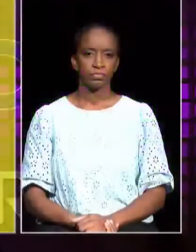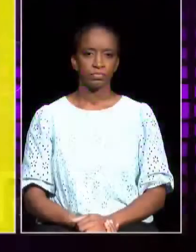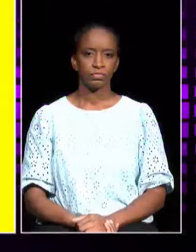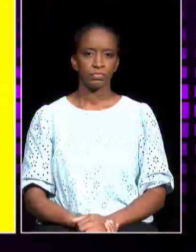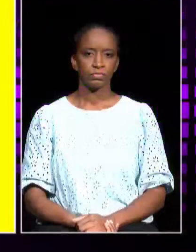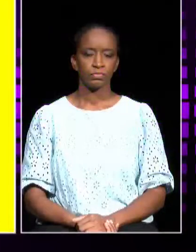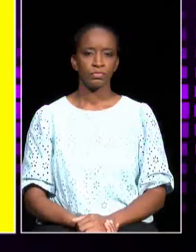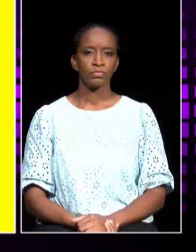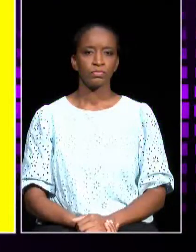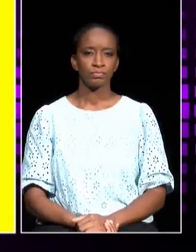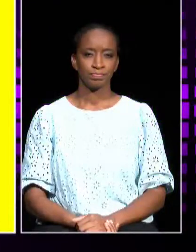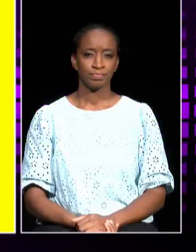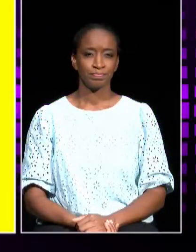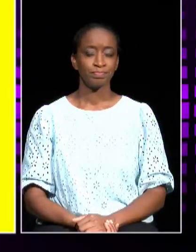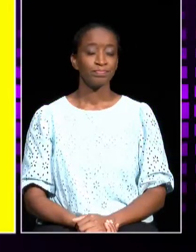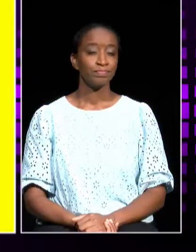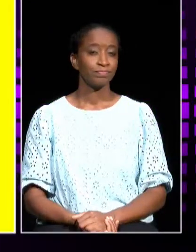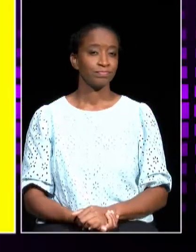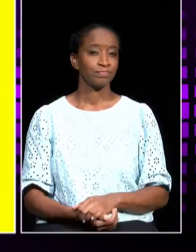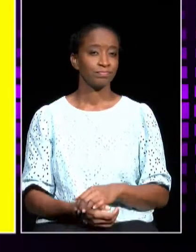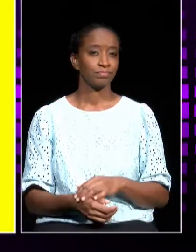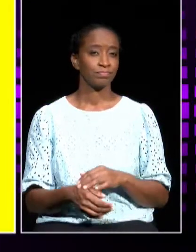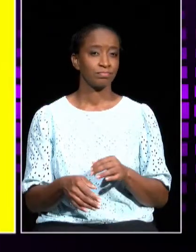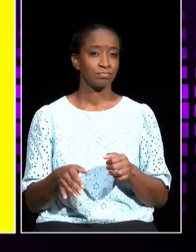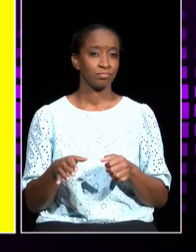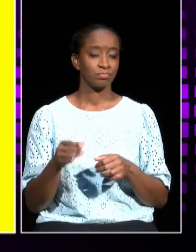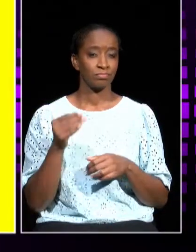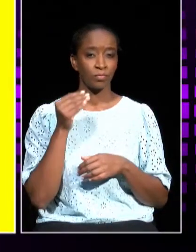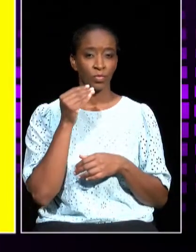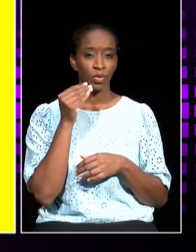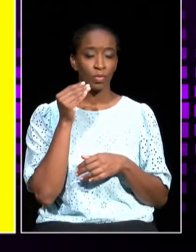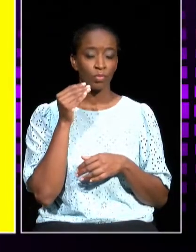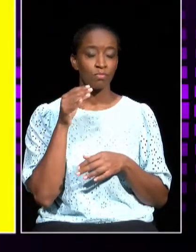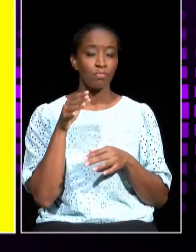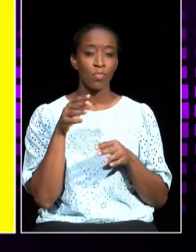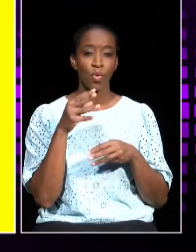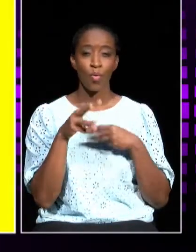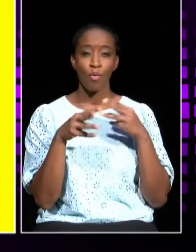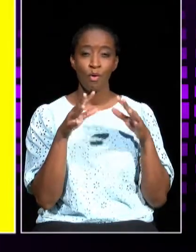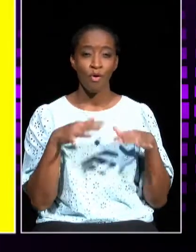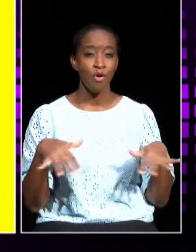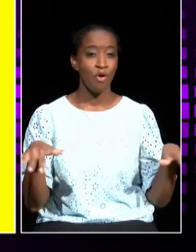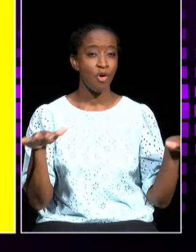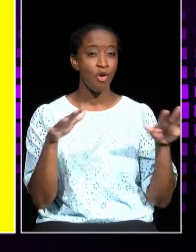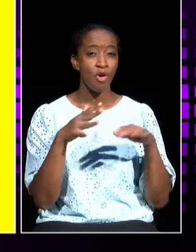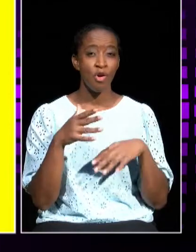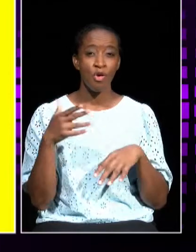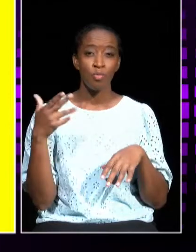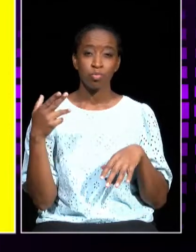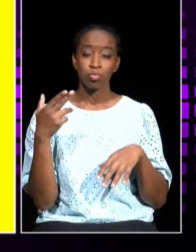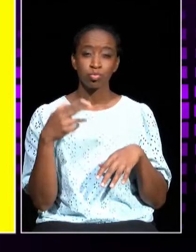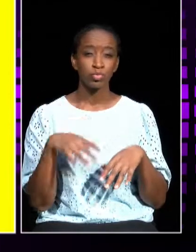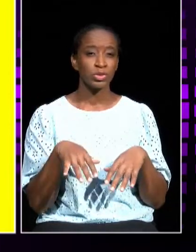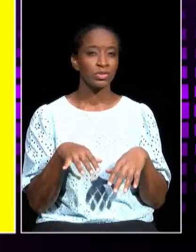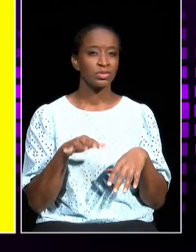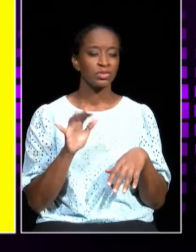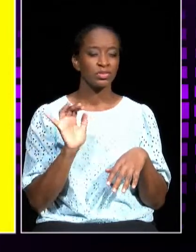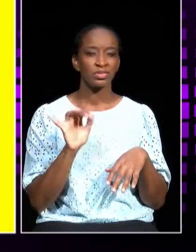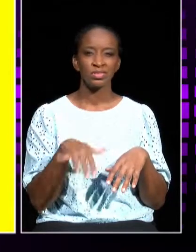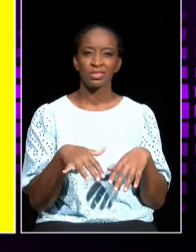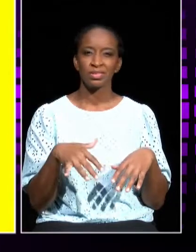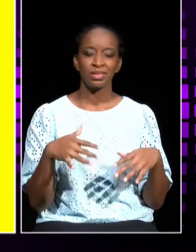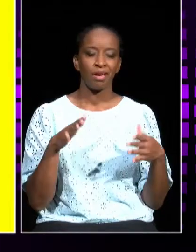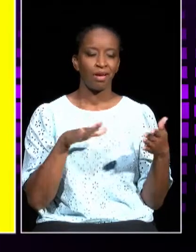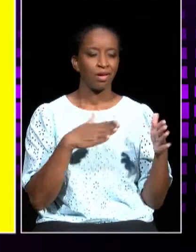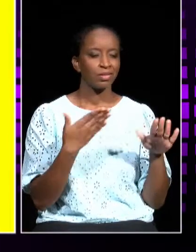These guns around the whole entire world. It is just very foolish death, you see?